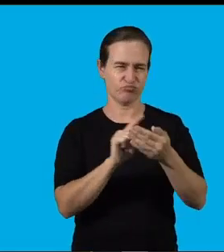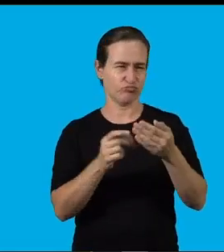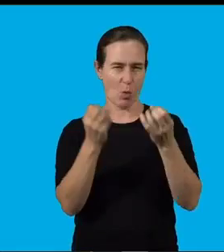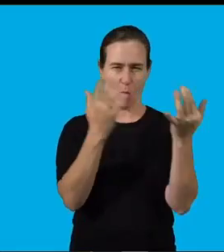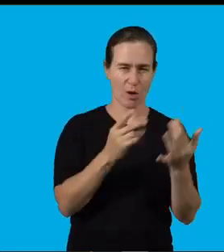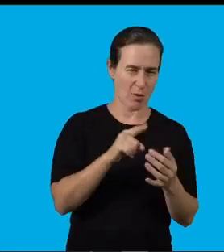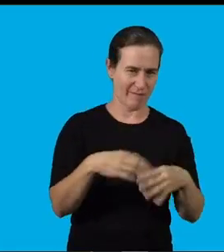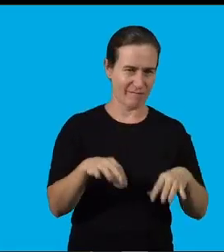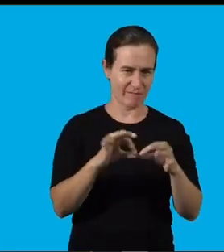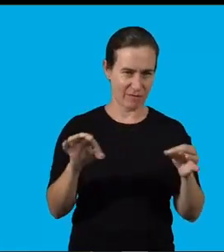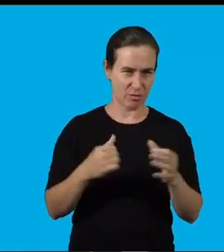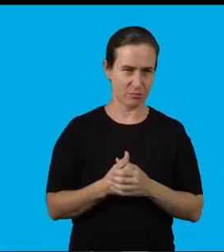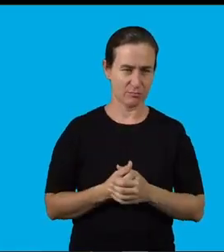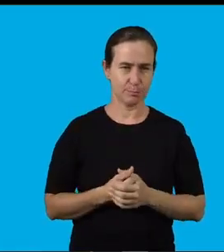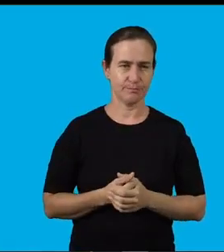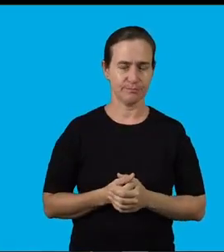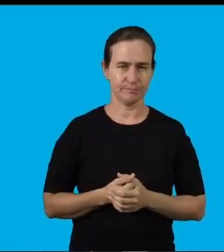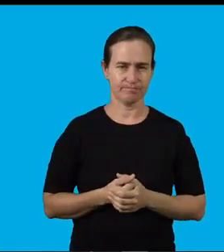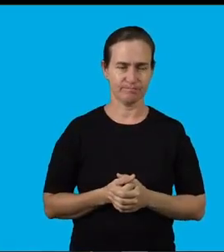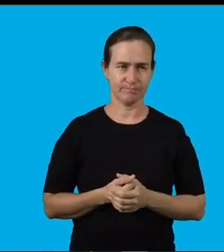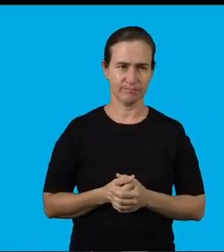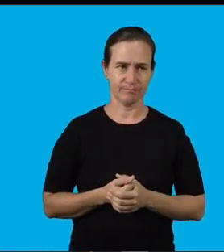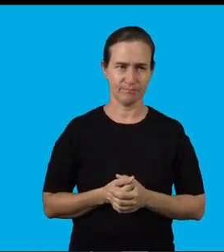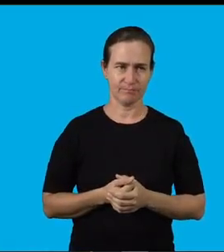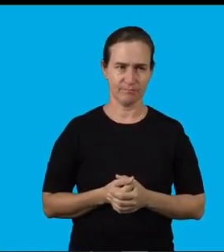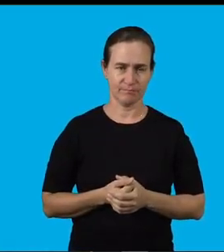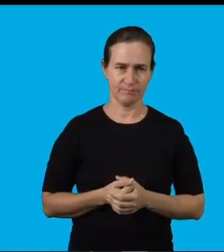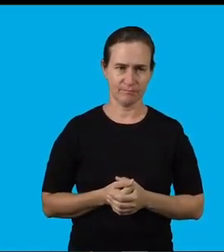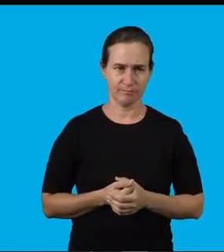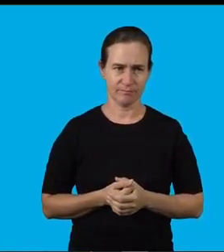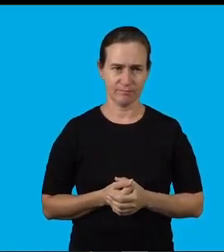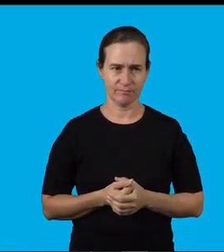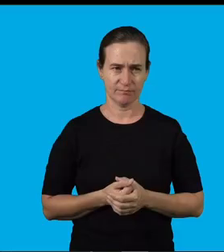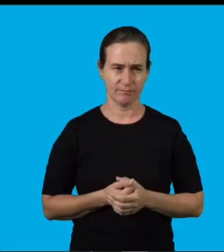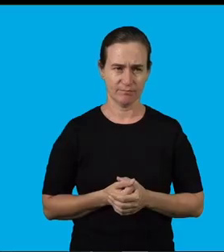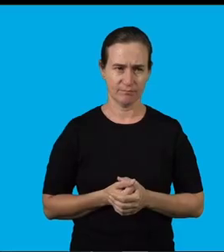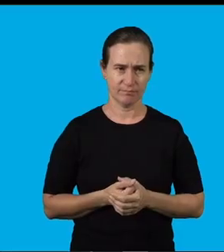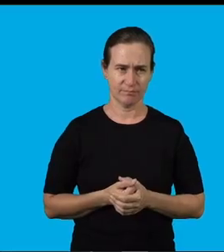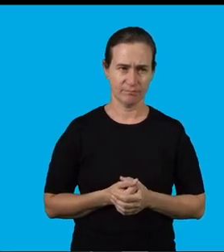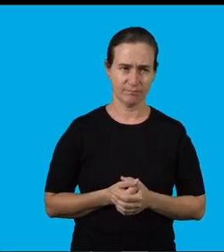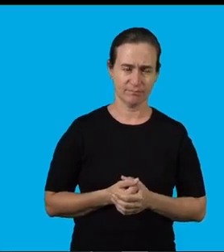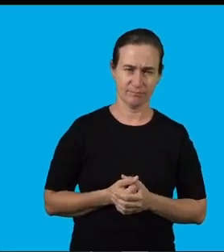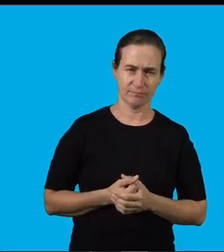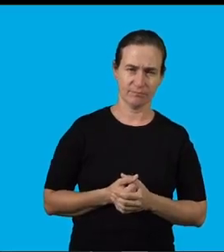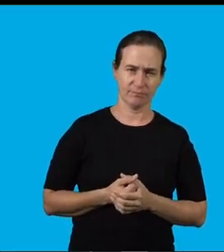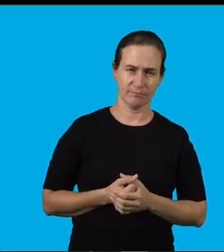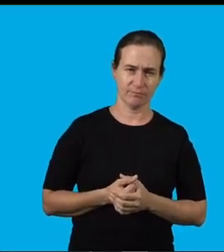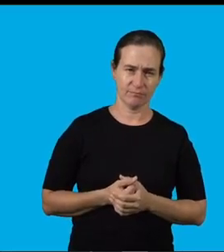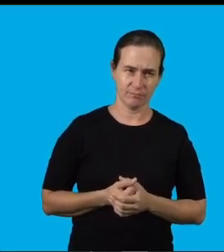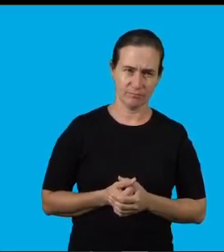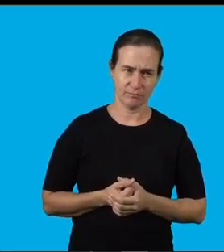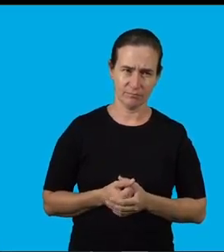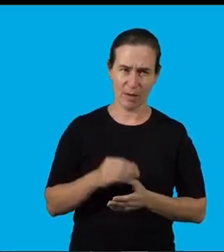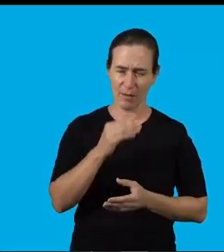what that value is. So we've got 2 cubed, so that's going to be 8 minus 23 times 4.